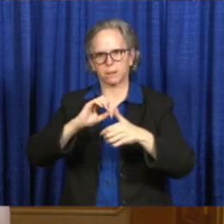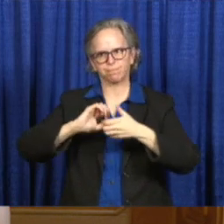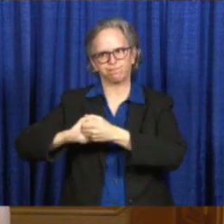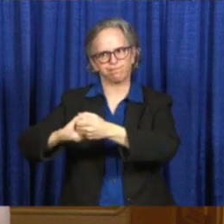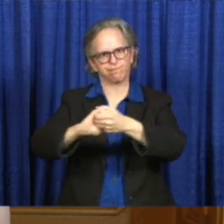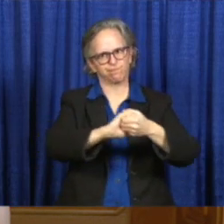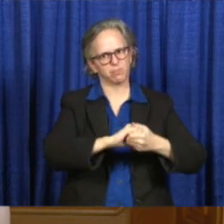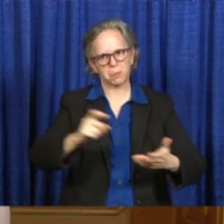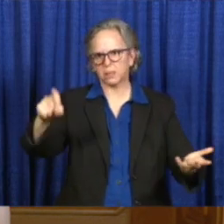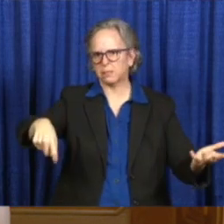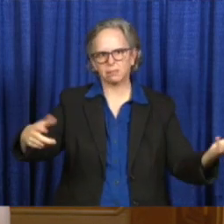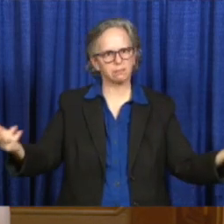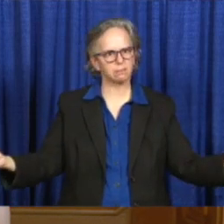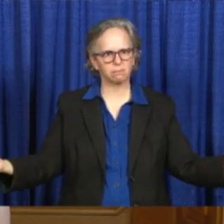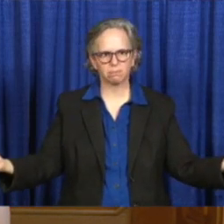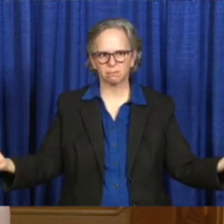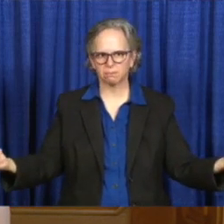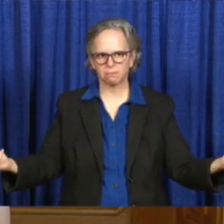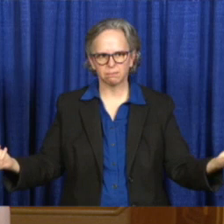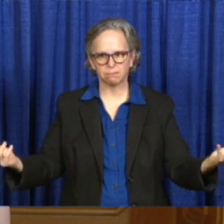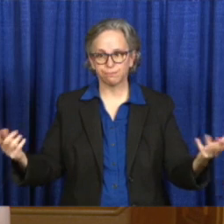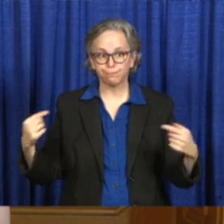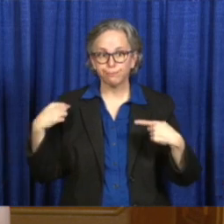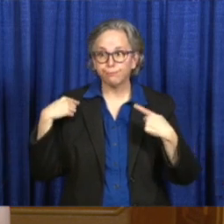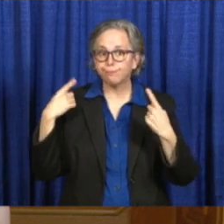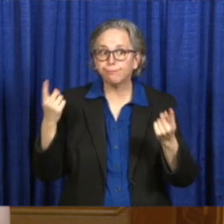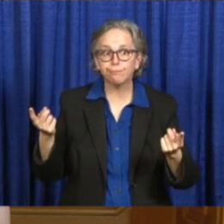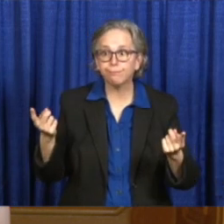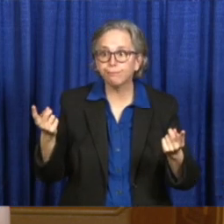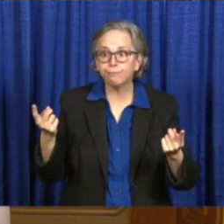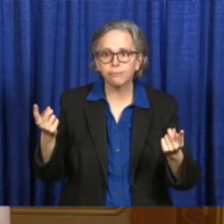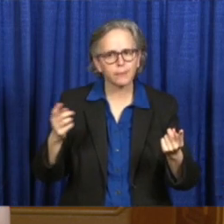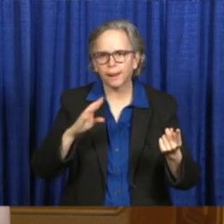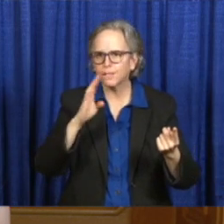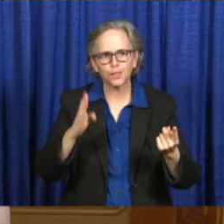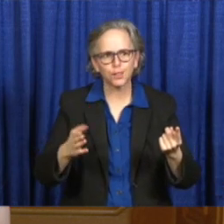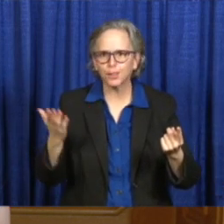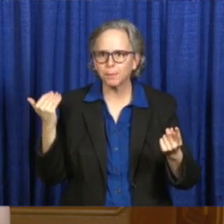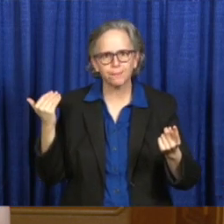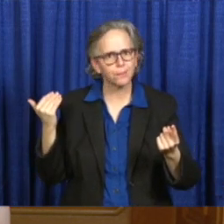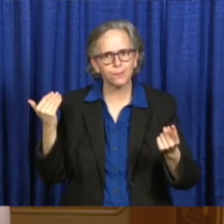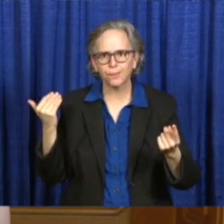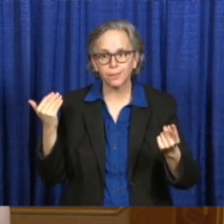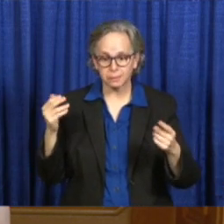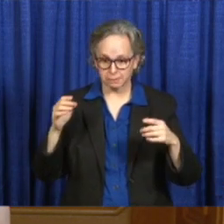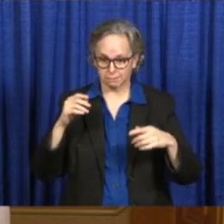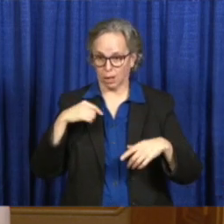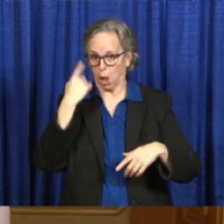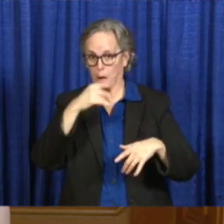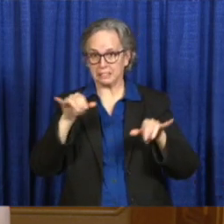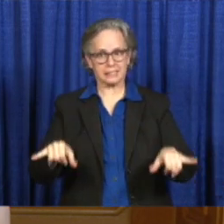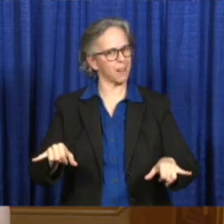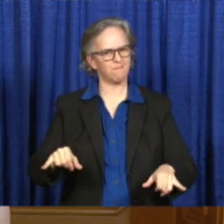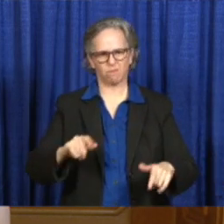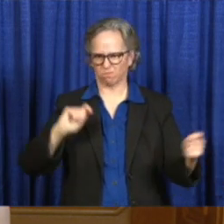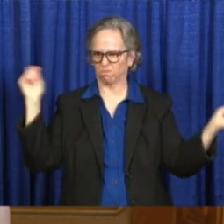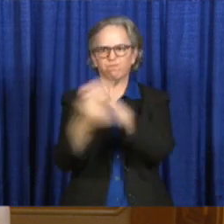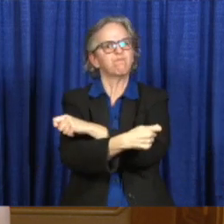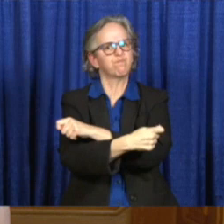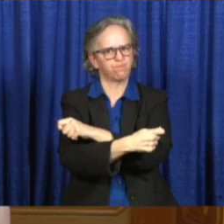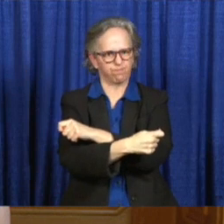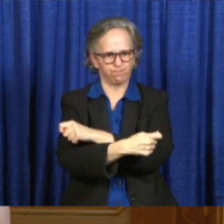as well. And so we have divided the state further into 3